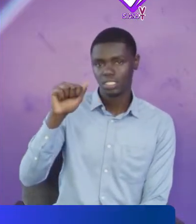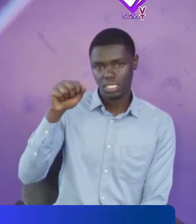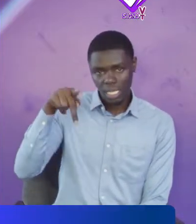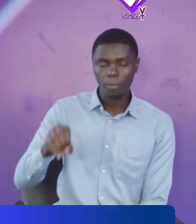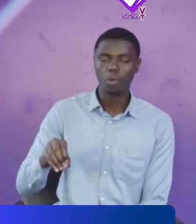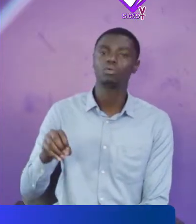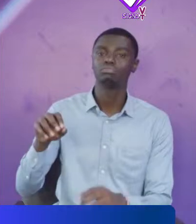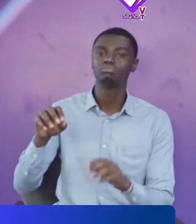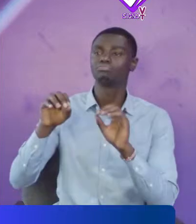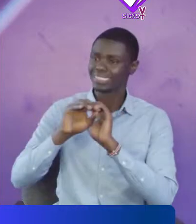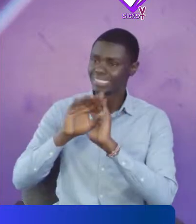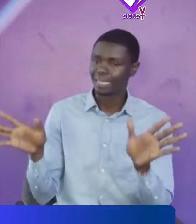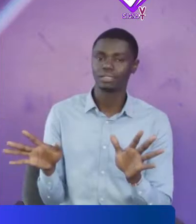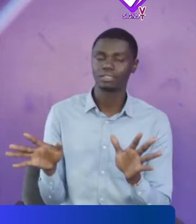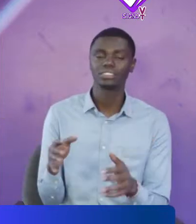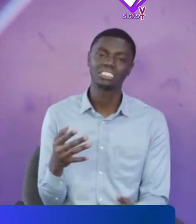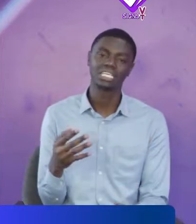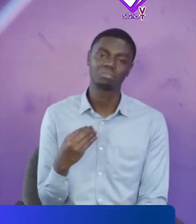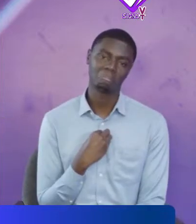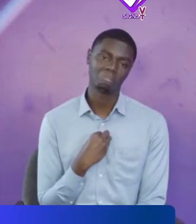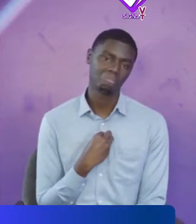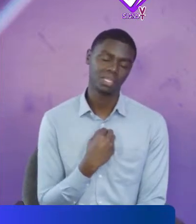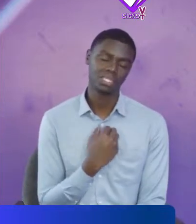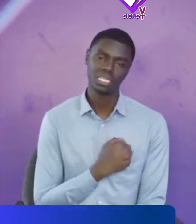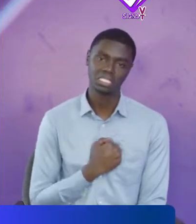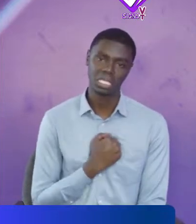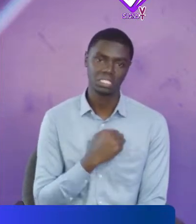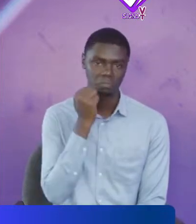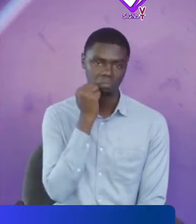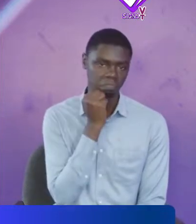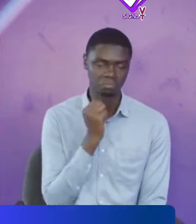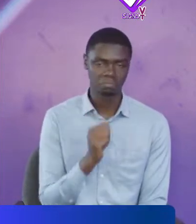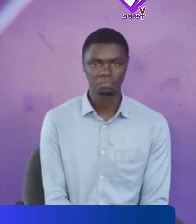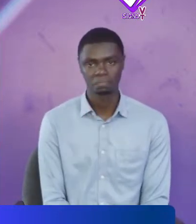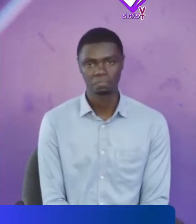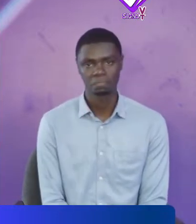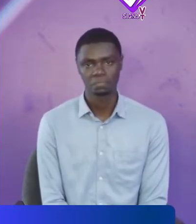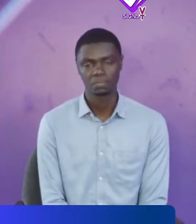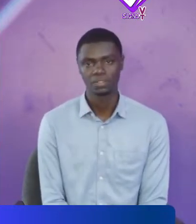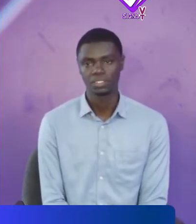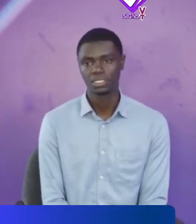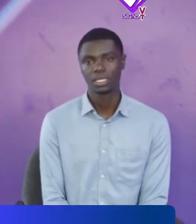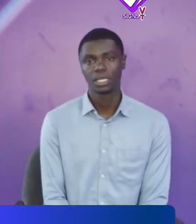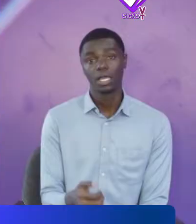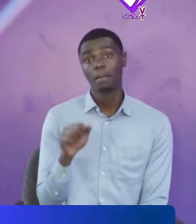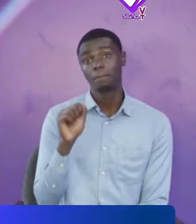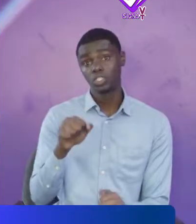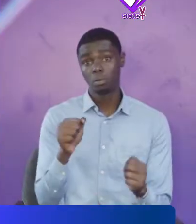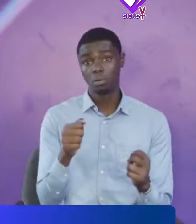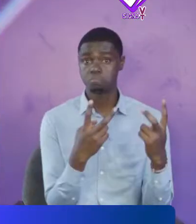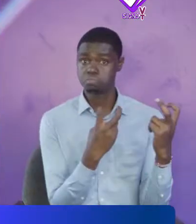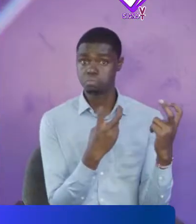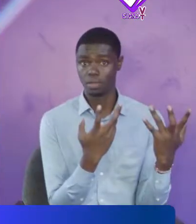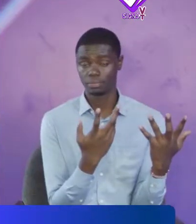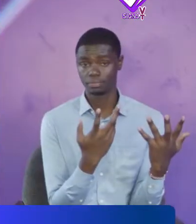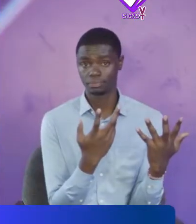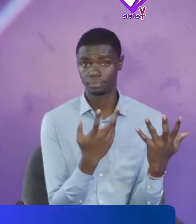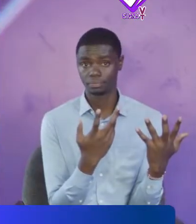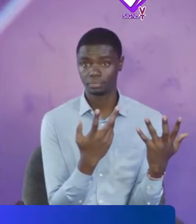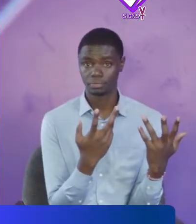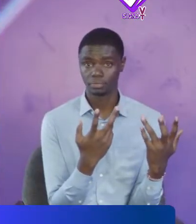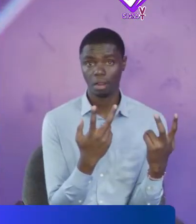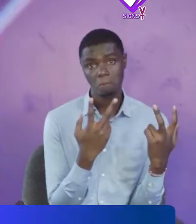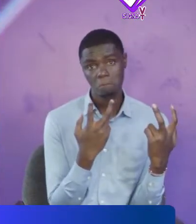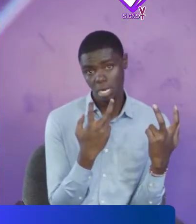So it's a pity. It's a pity, my brother. I don't know if you could make a prediction, because probably we'll have this